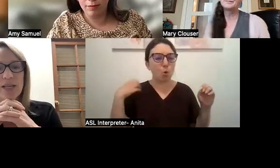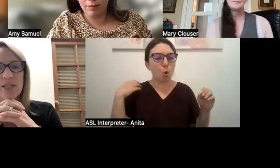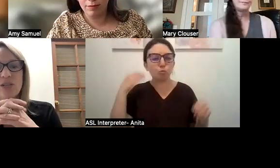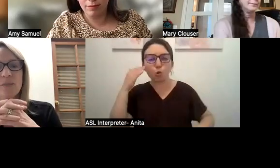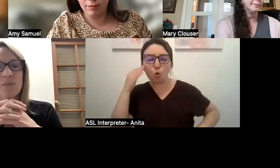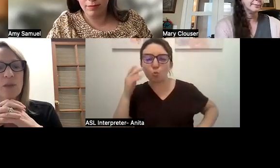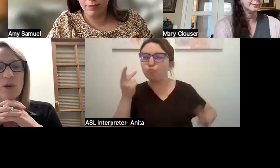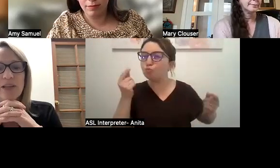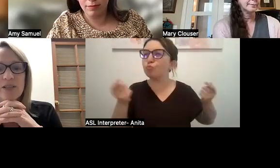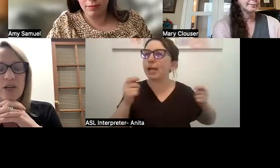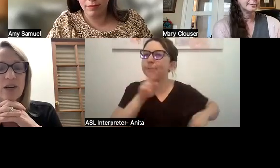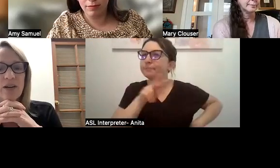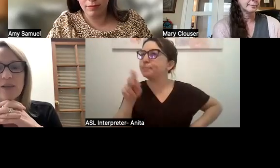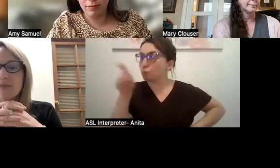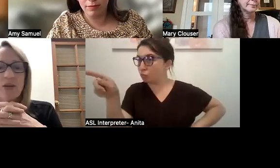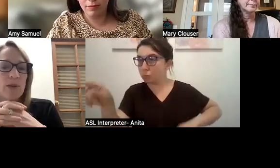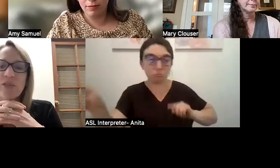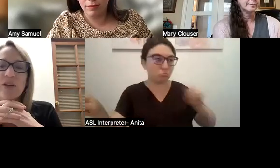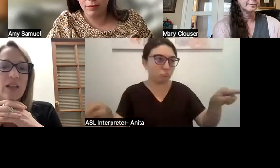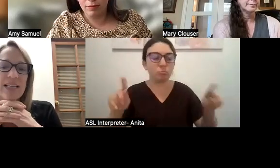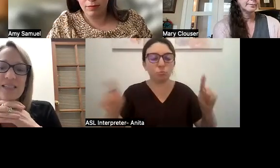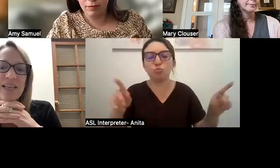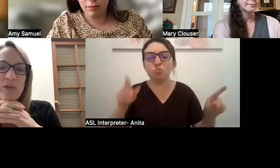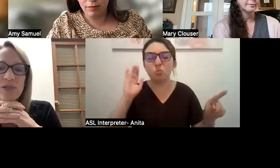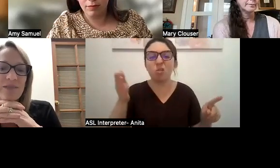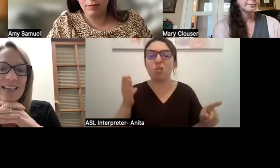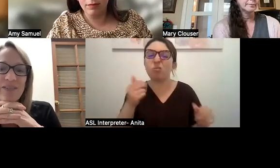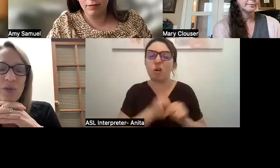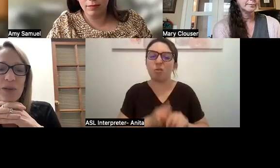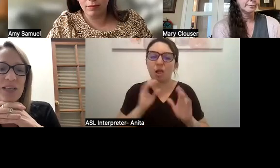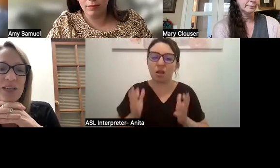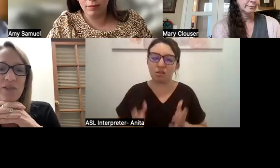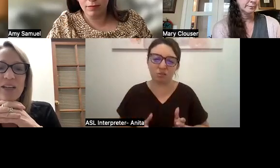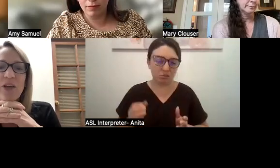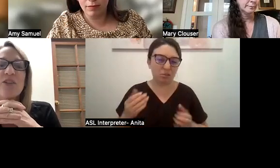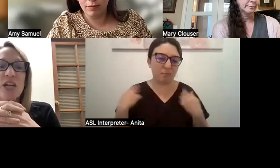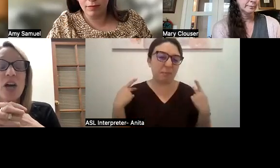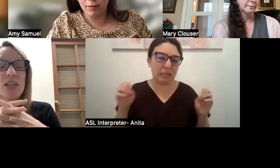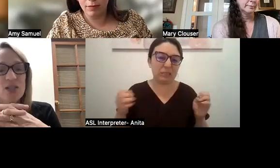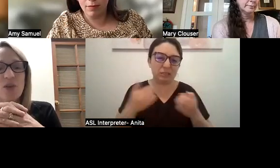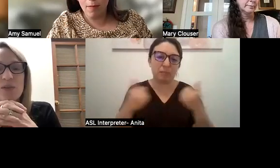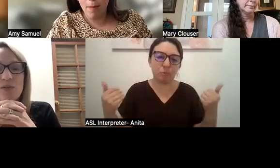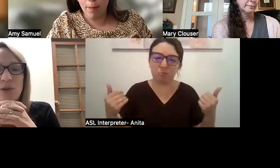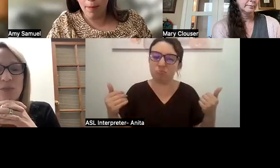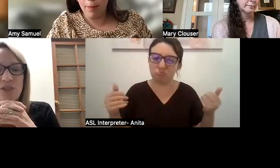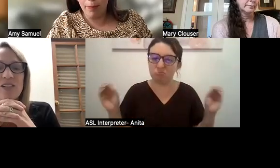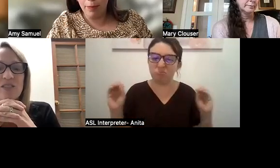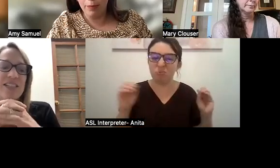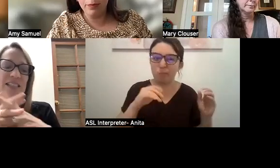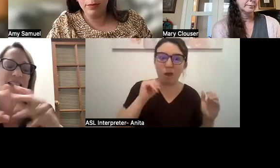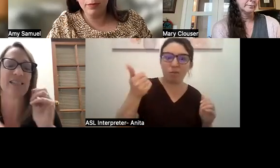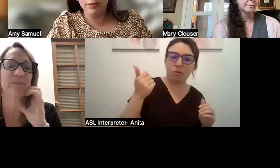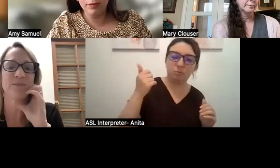of managing where the kids are, and they'll be with their classes and able to have their PE uninterrupted from the rest of